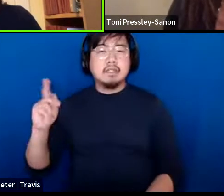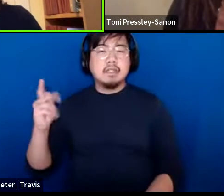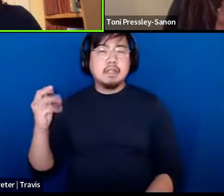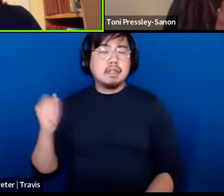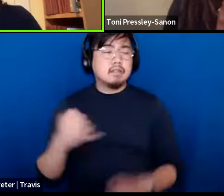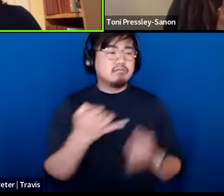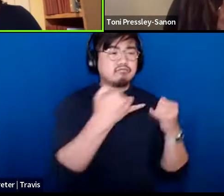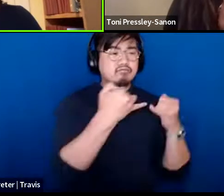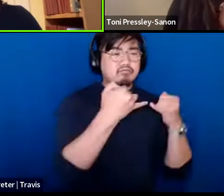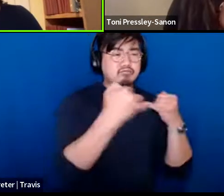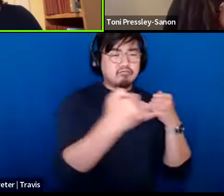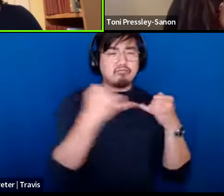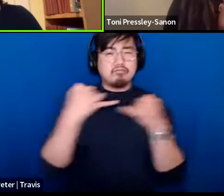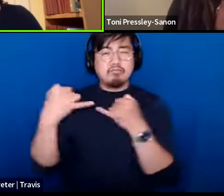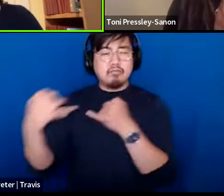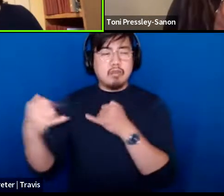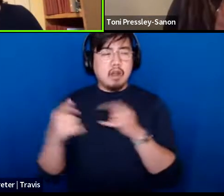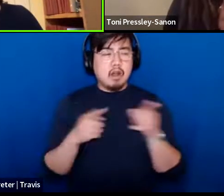congruence.